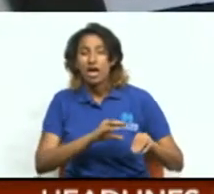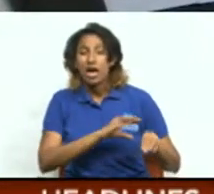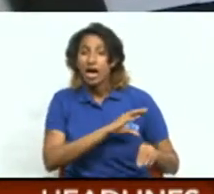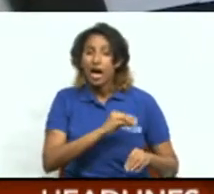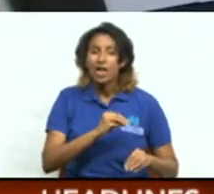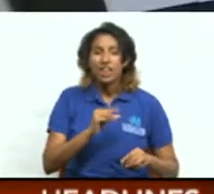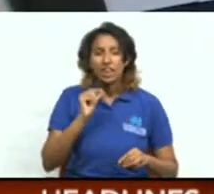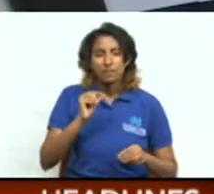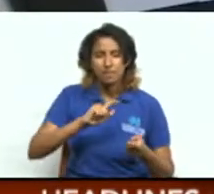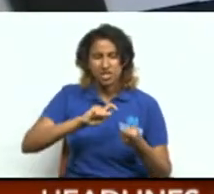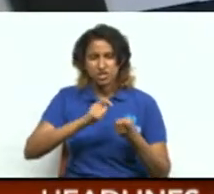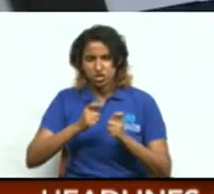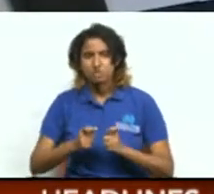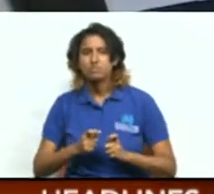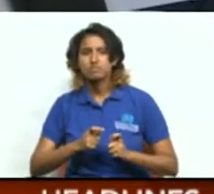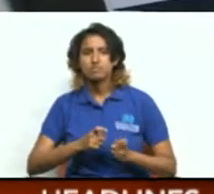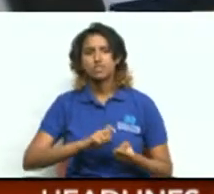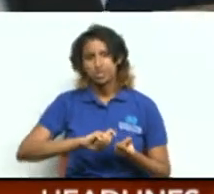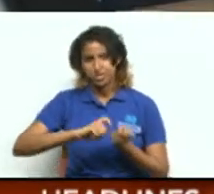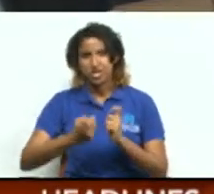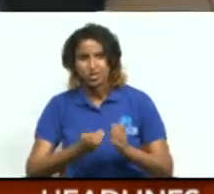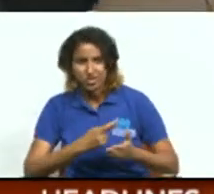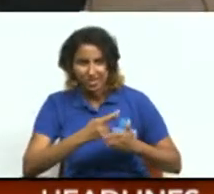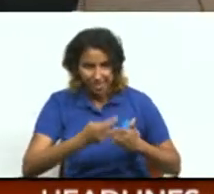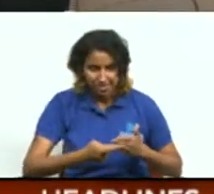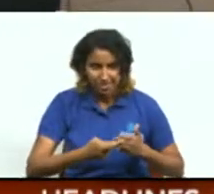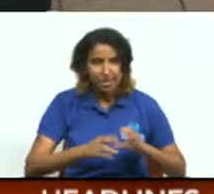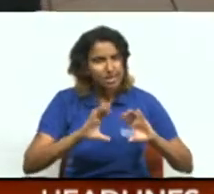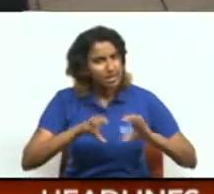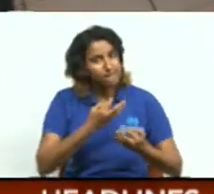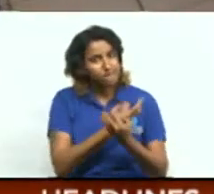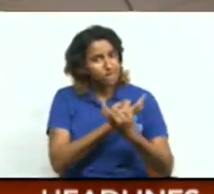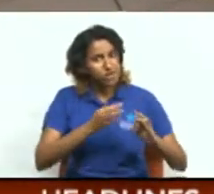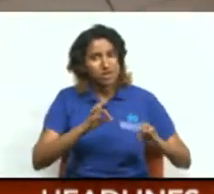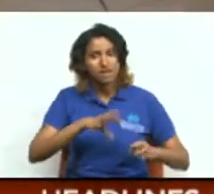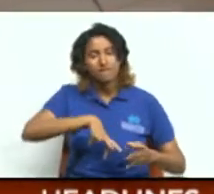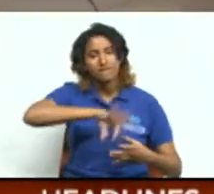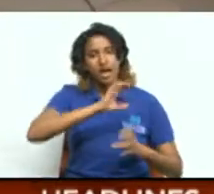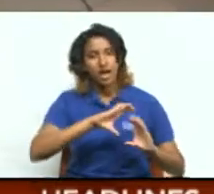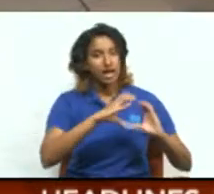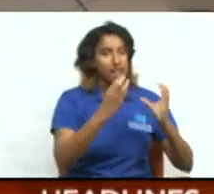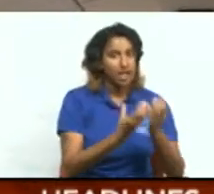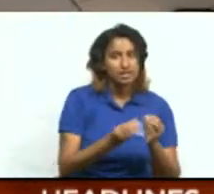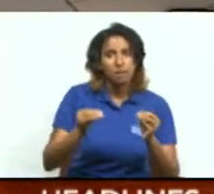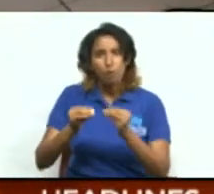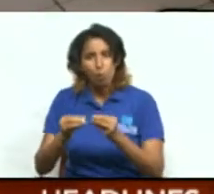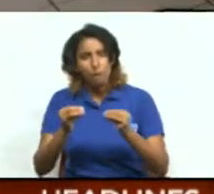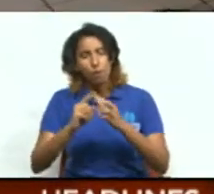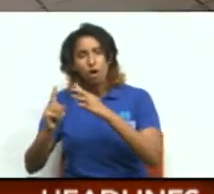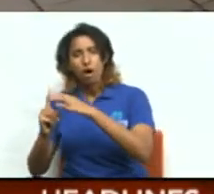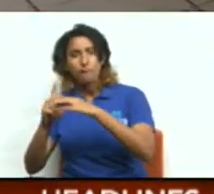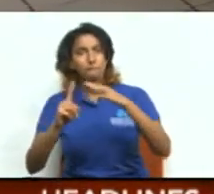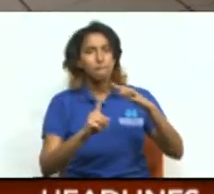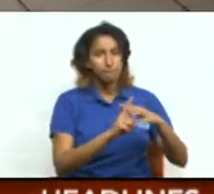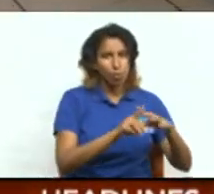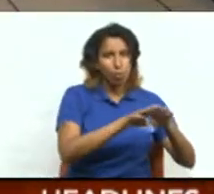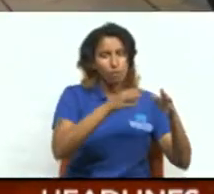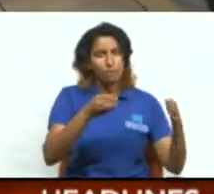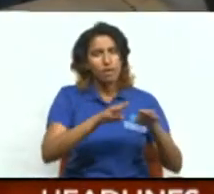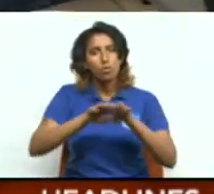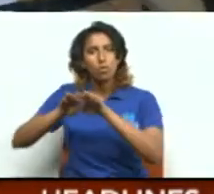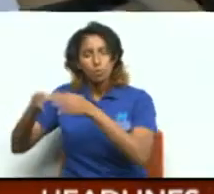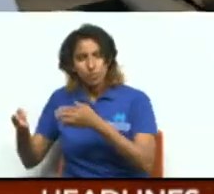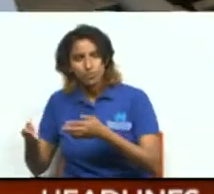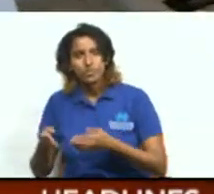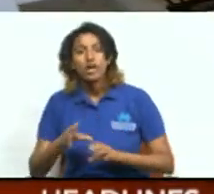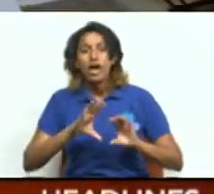free information online. Locally, more and more Pilates classes are opening up, and they offer both mat and reformer, Of course, the latter